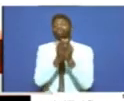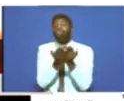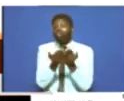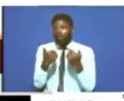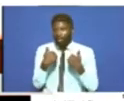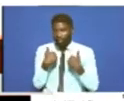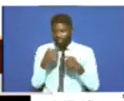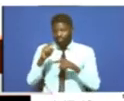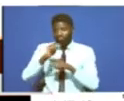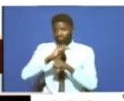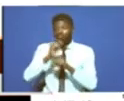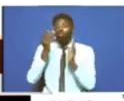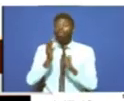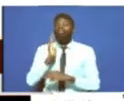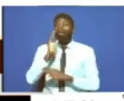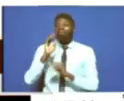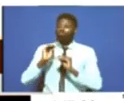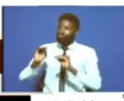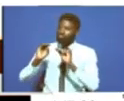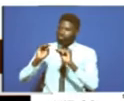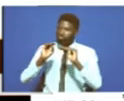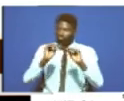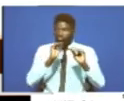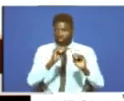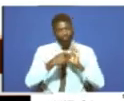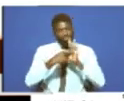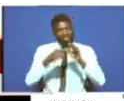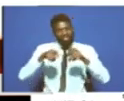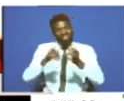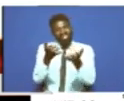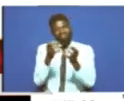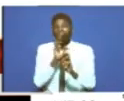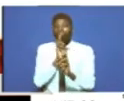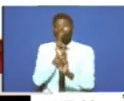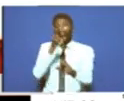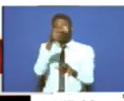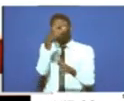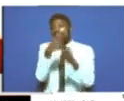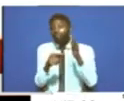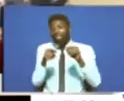trainers who will be checking around journalists just to show them what they need to report, how they need to keep